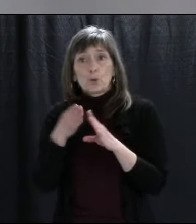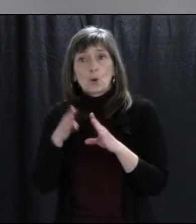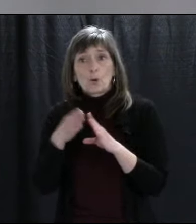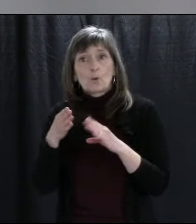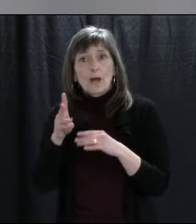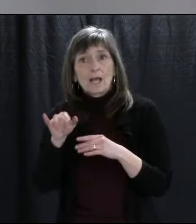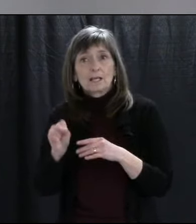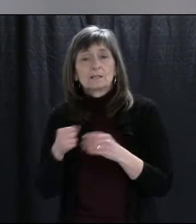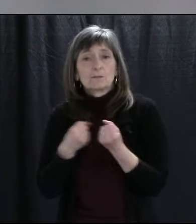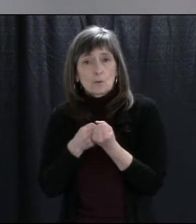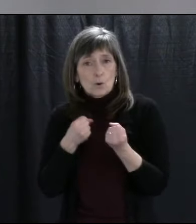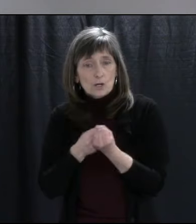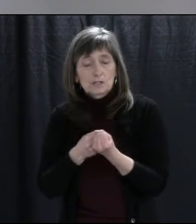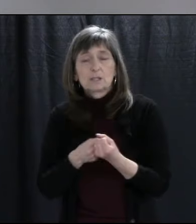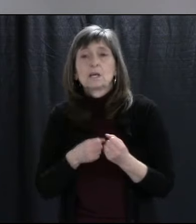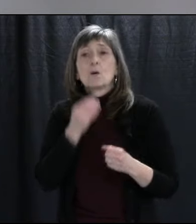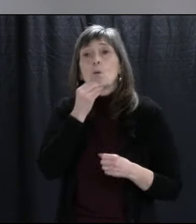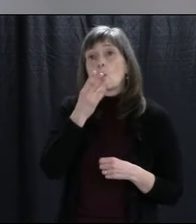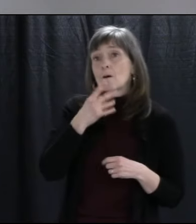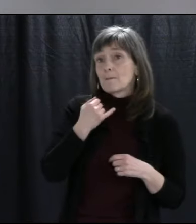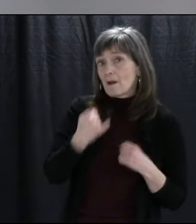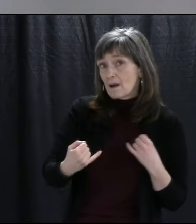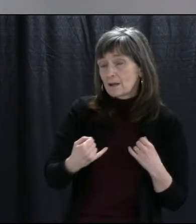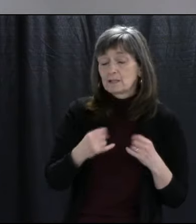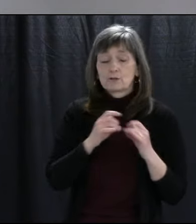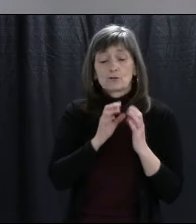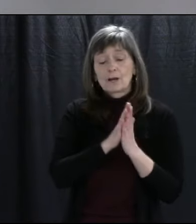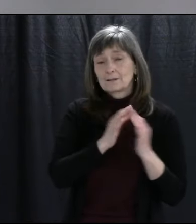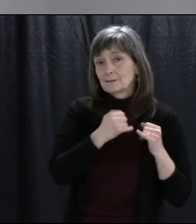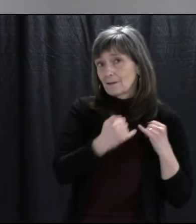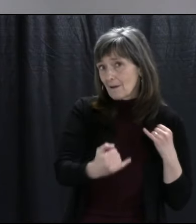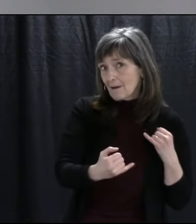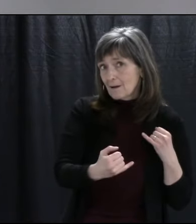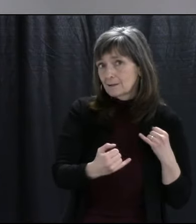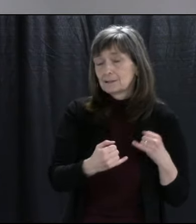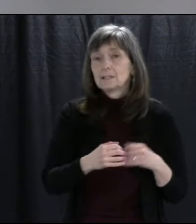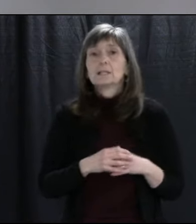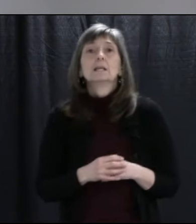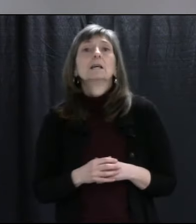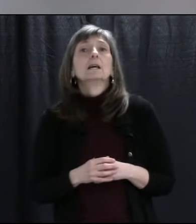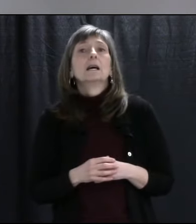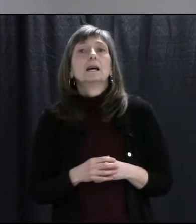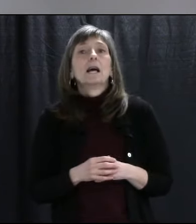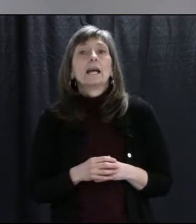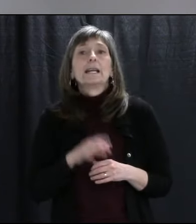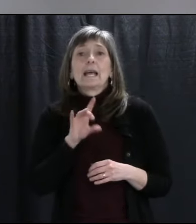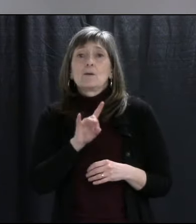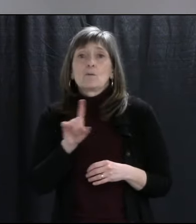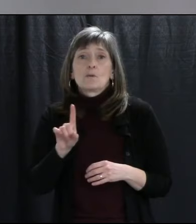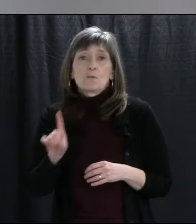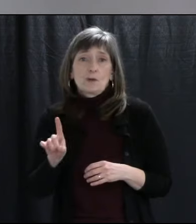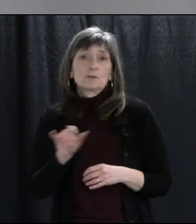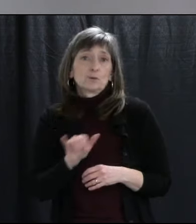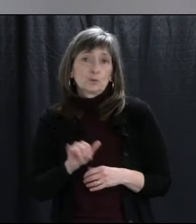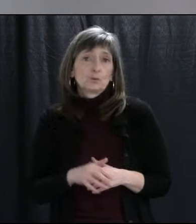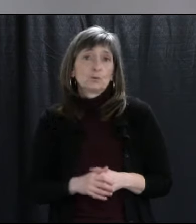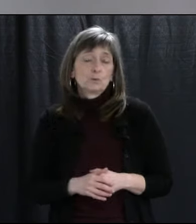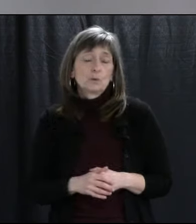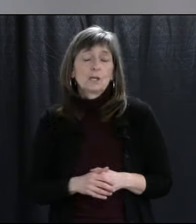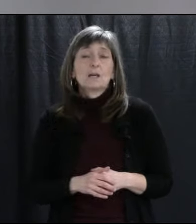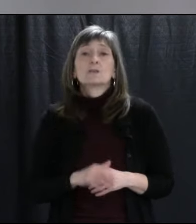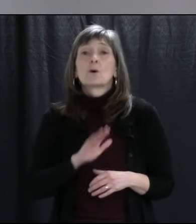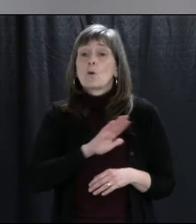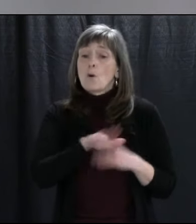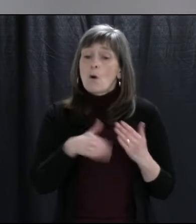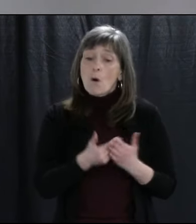have the warm line, we have the crisis line, and we have 811. And I'd like to take this opportunity to thank the staff